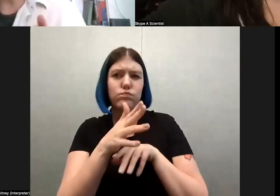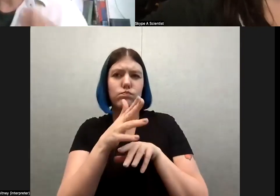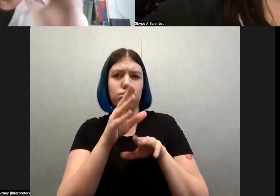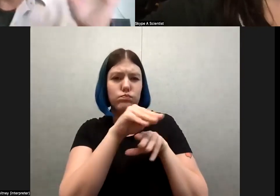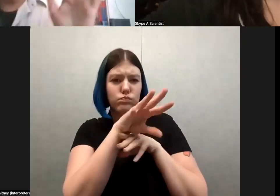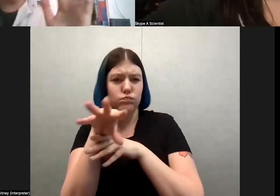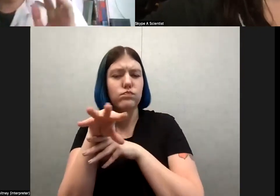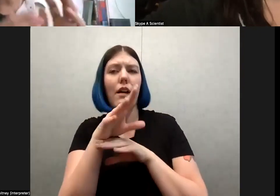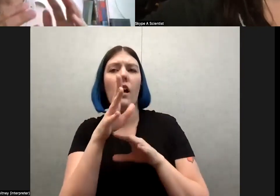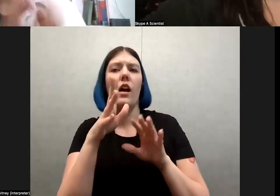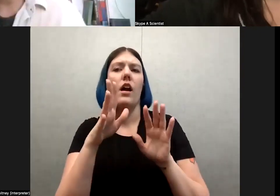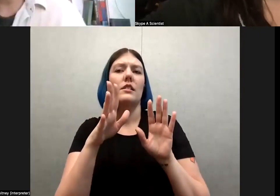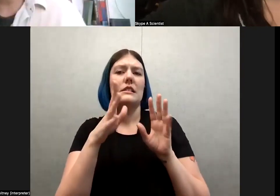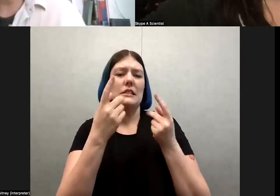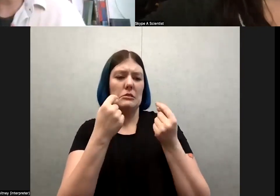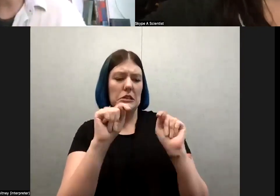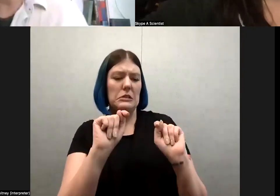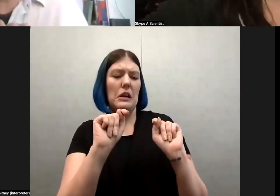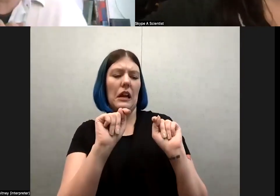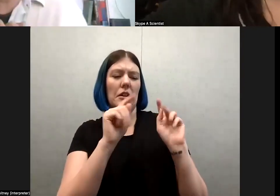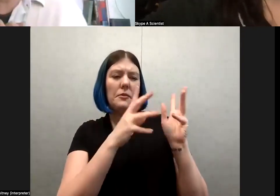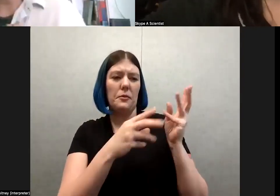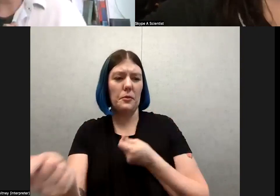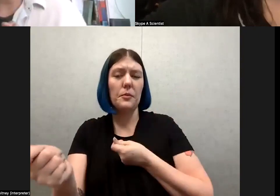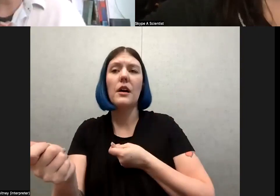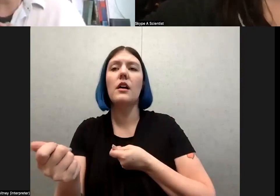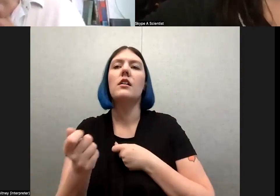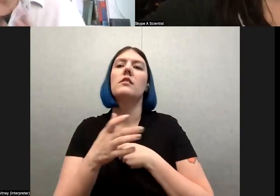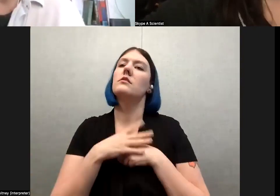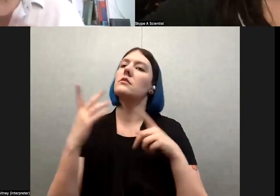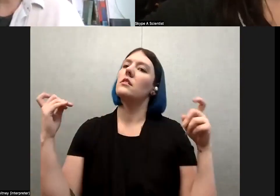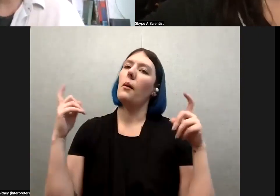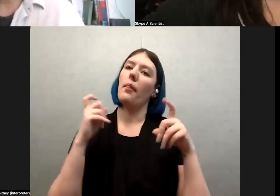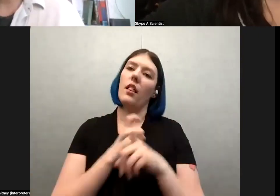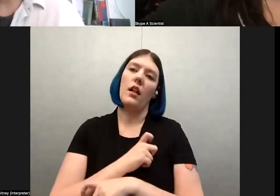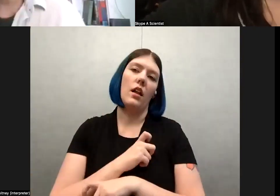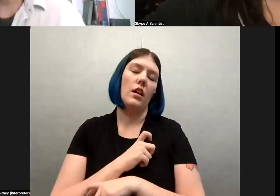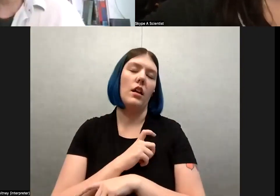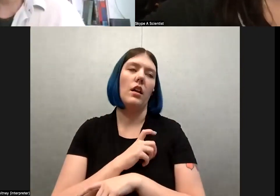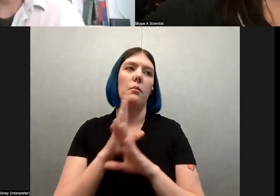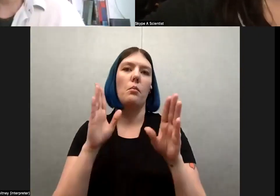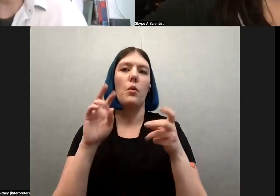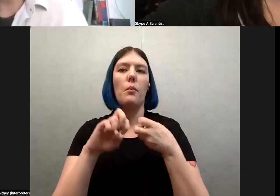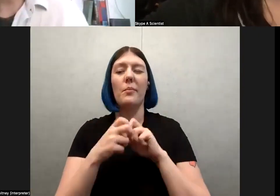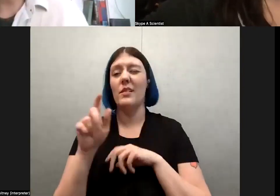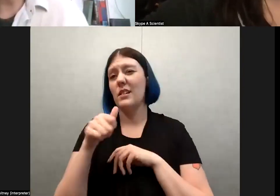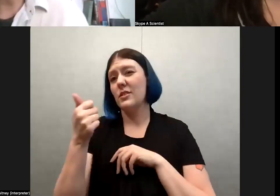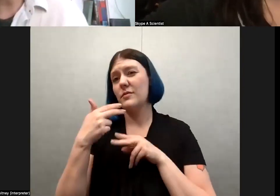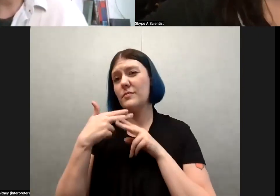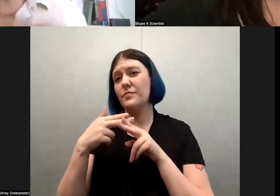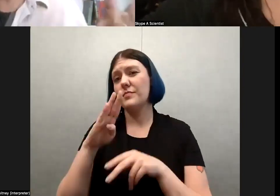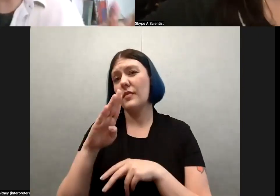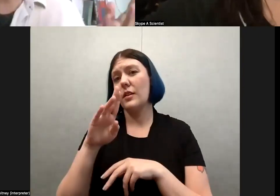try and get these strands out of there. It's a very complex problem. Another invasive plant is called Brazilian red